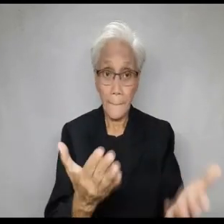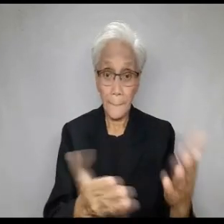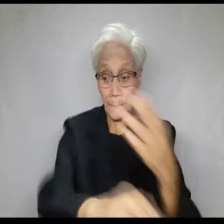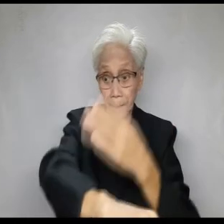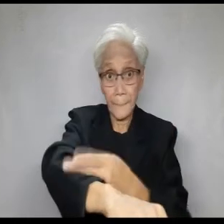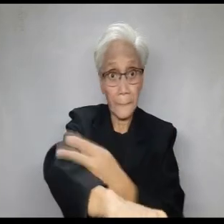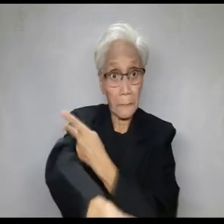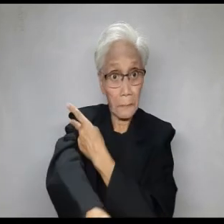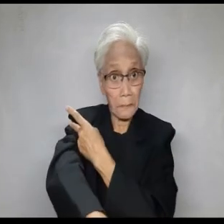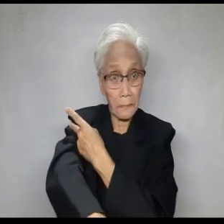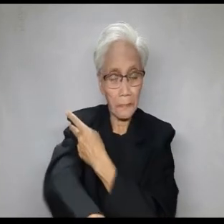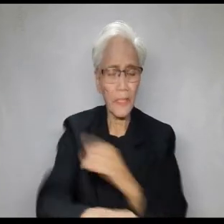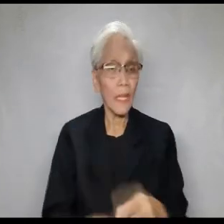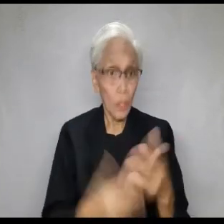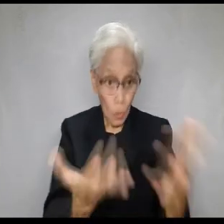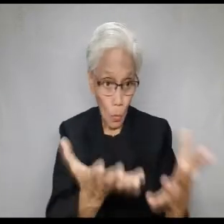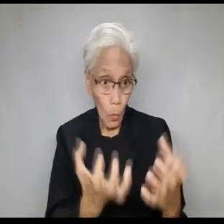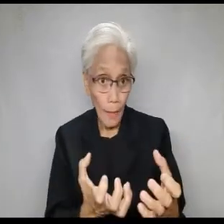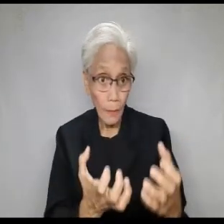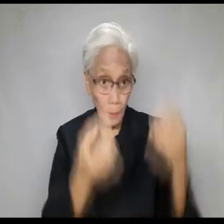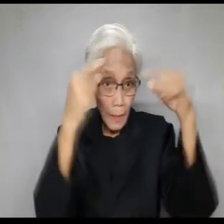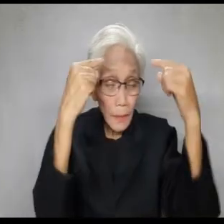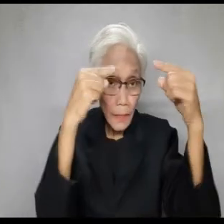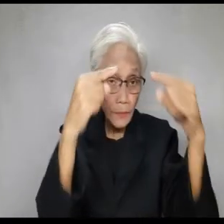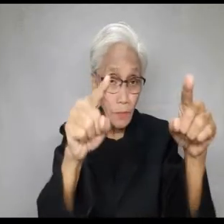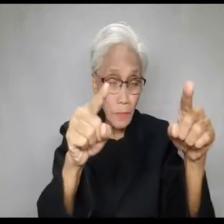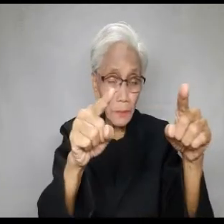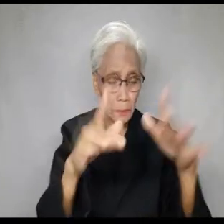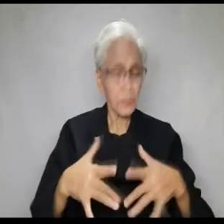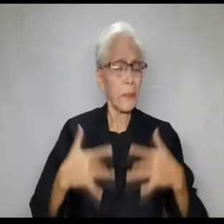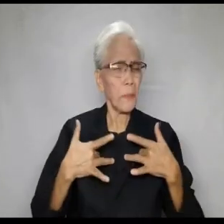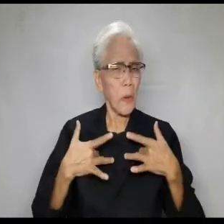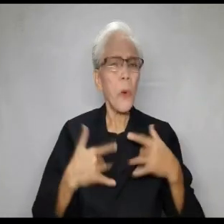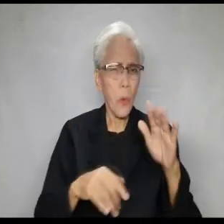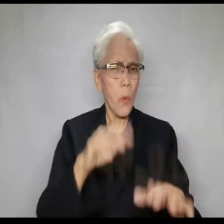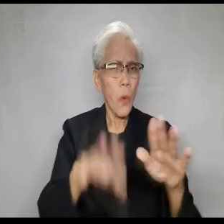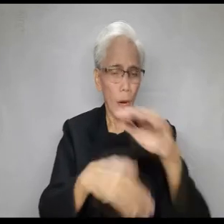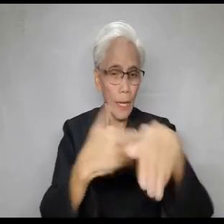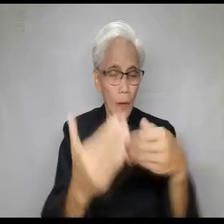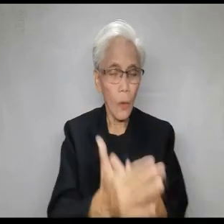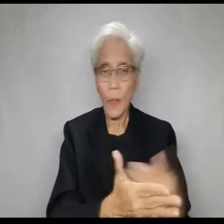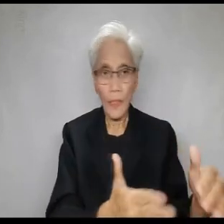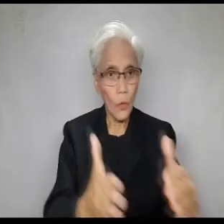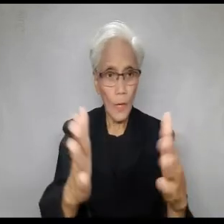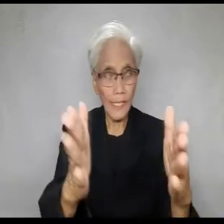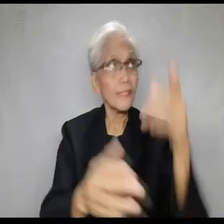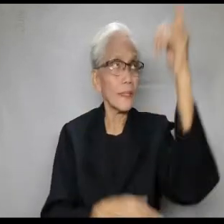you may prosper. Gusto mong umunlad sa buhay mo? Walk